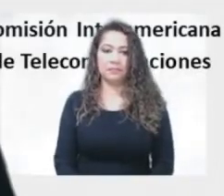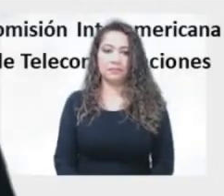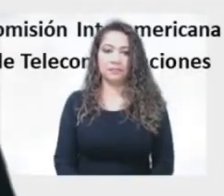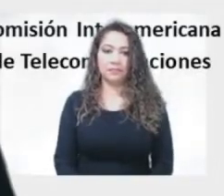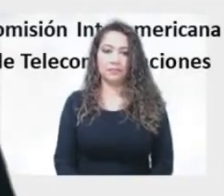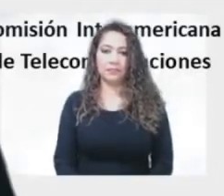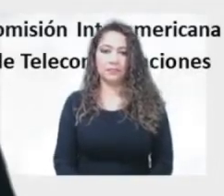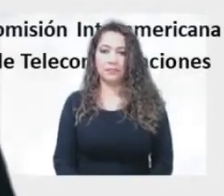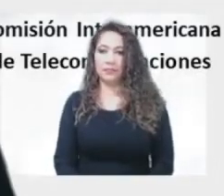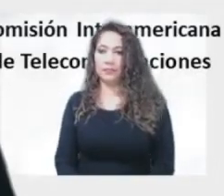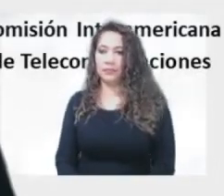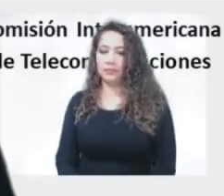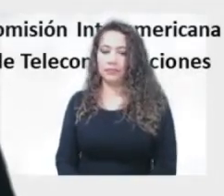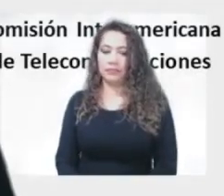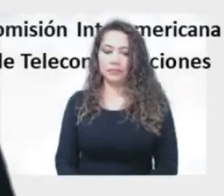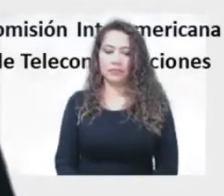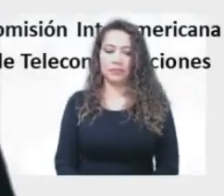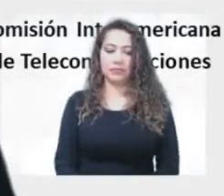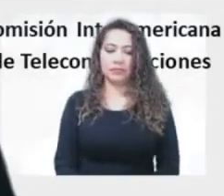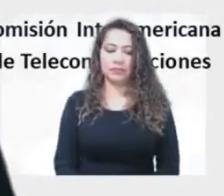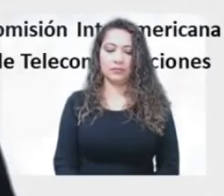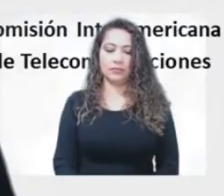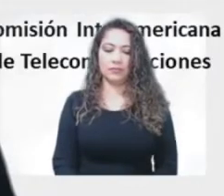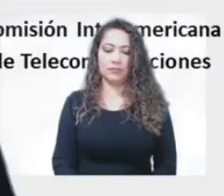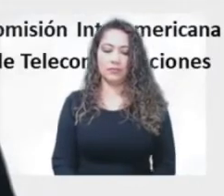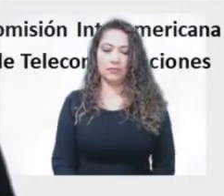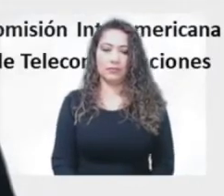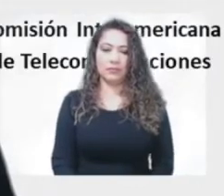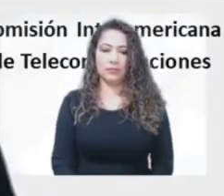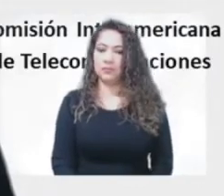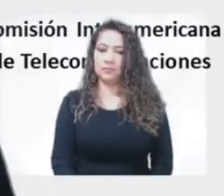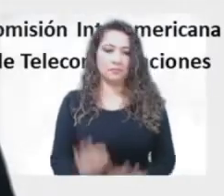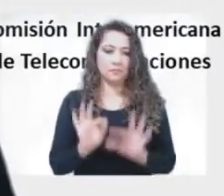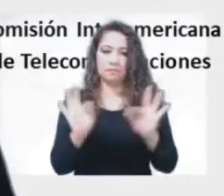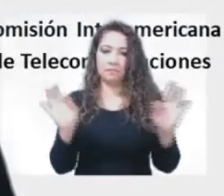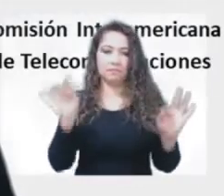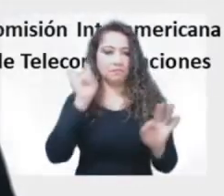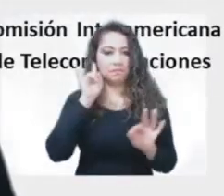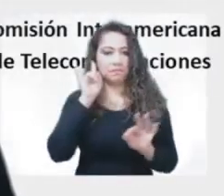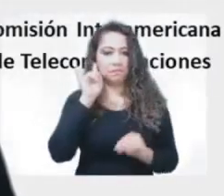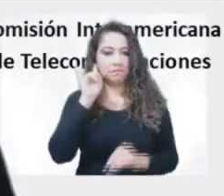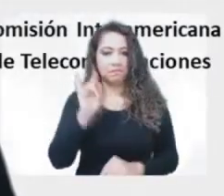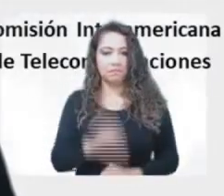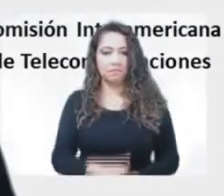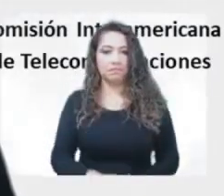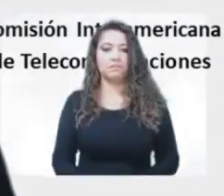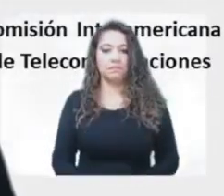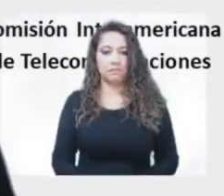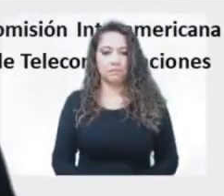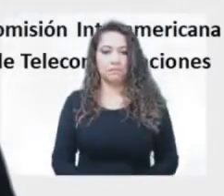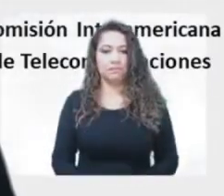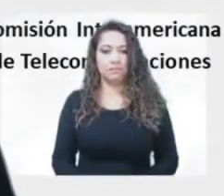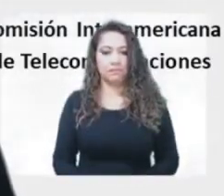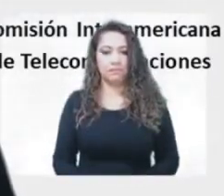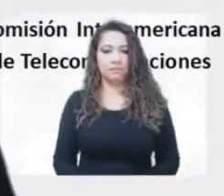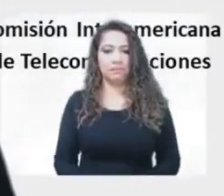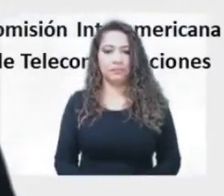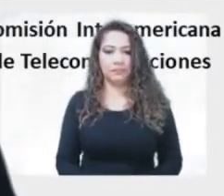That it was also a topic during the International Day of the Children. So we need to see